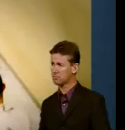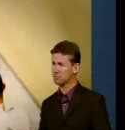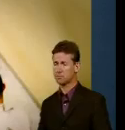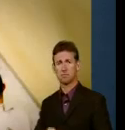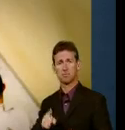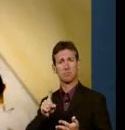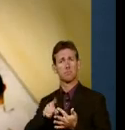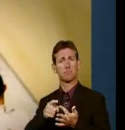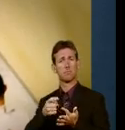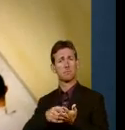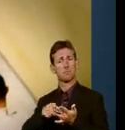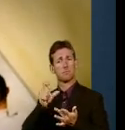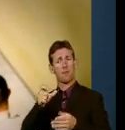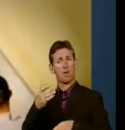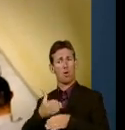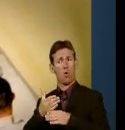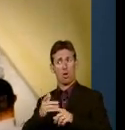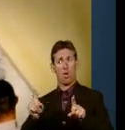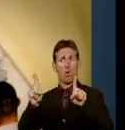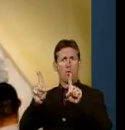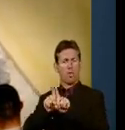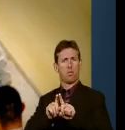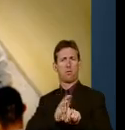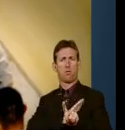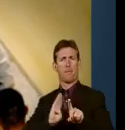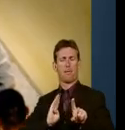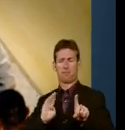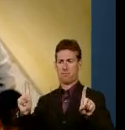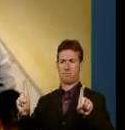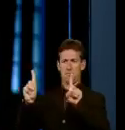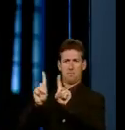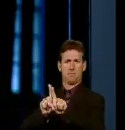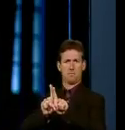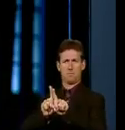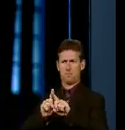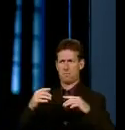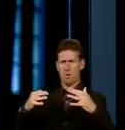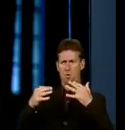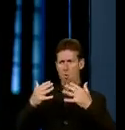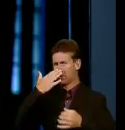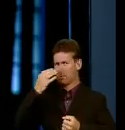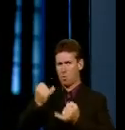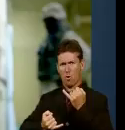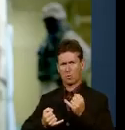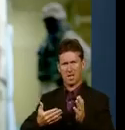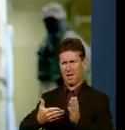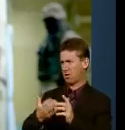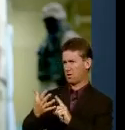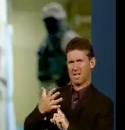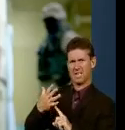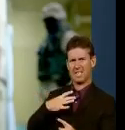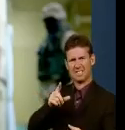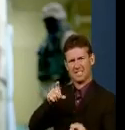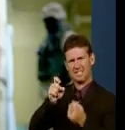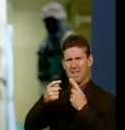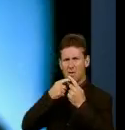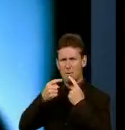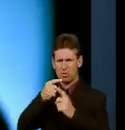Eric worked alongside the military as the war intensified, along with the pressure to get information out of